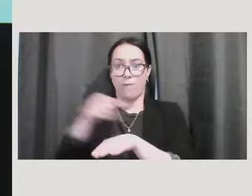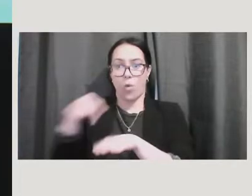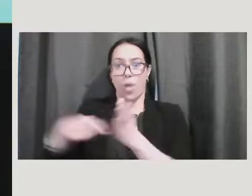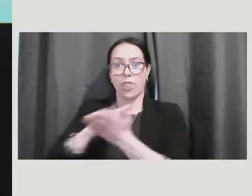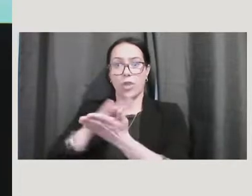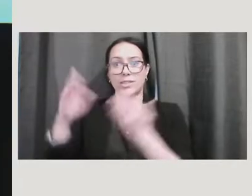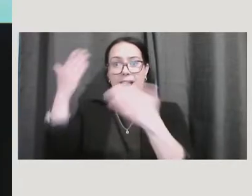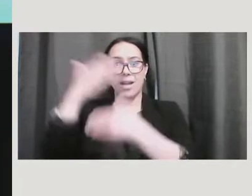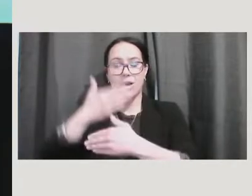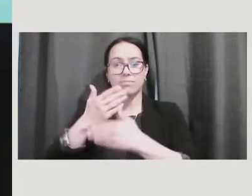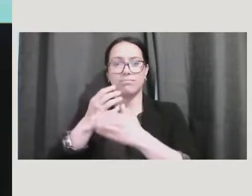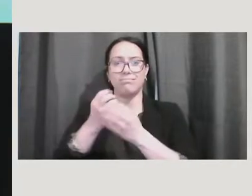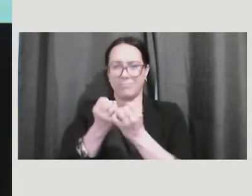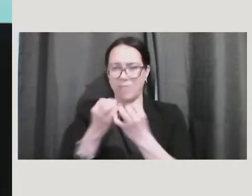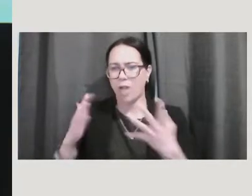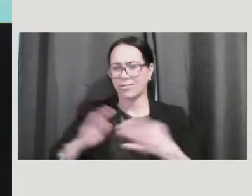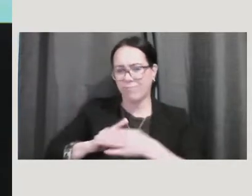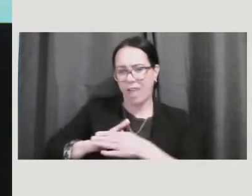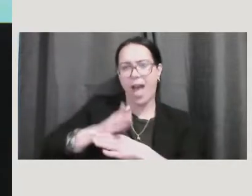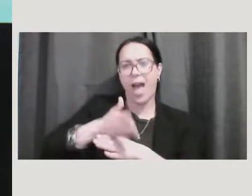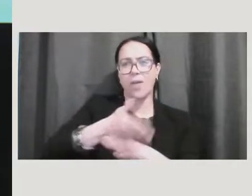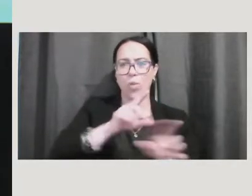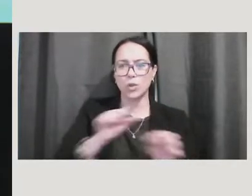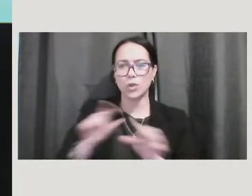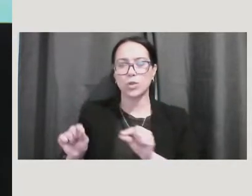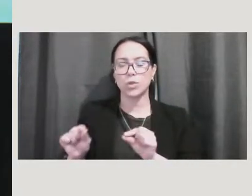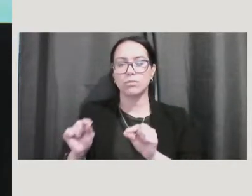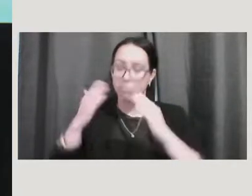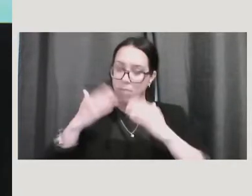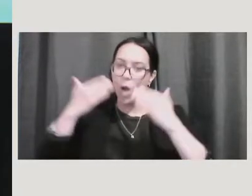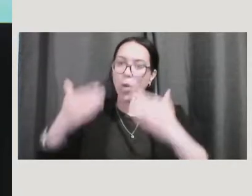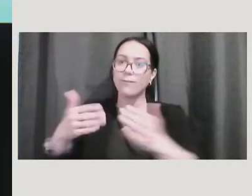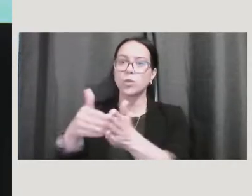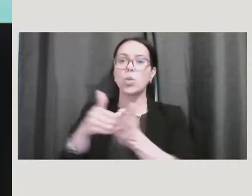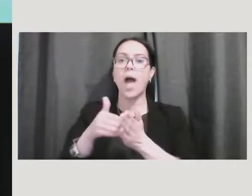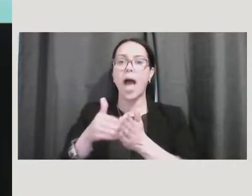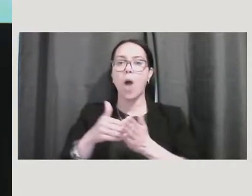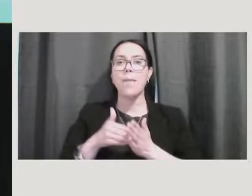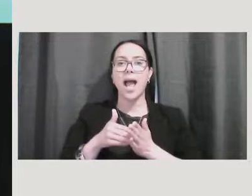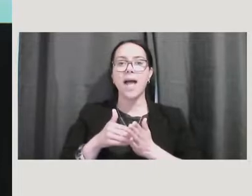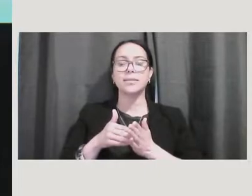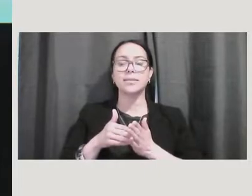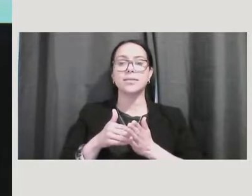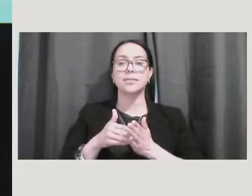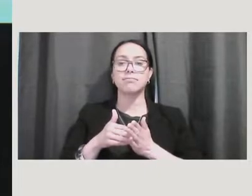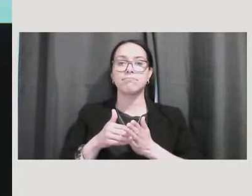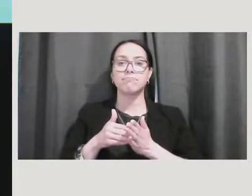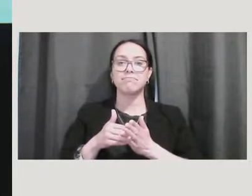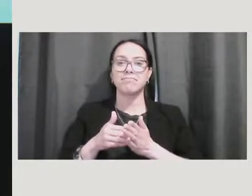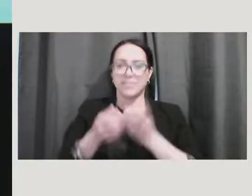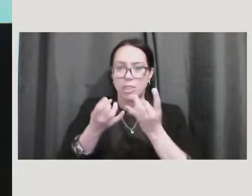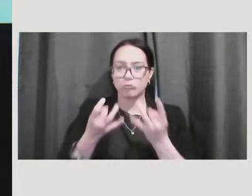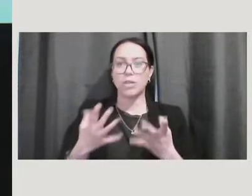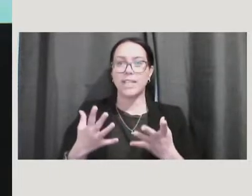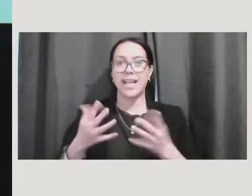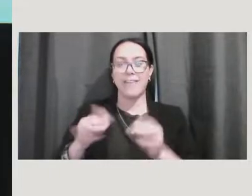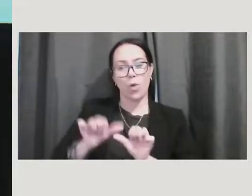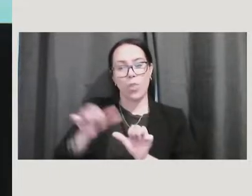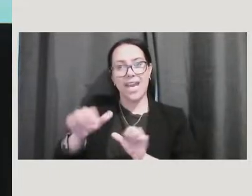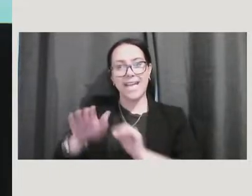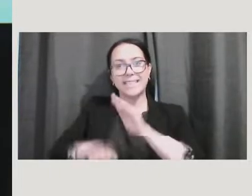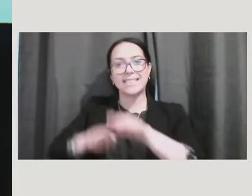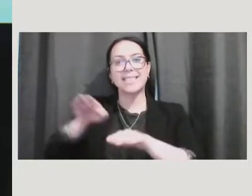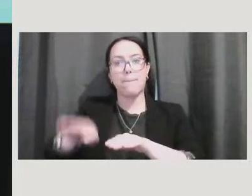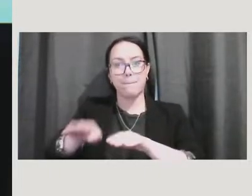hard work to do and I look forward to you helping us shape the next leg of that Journey